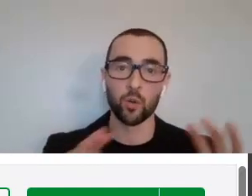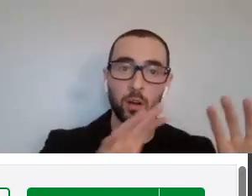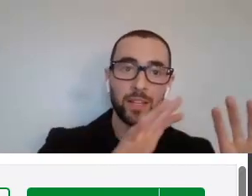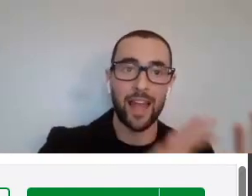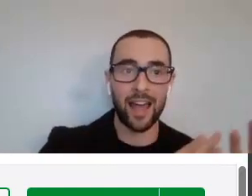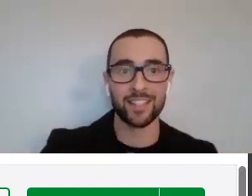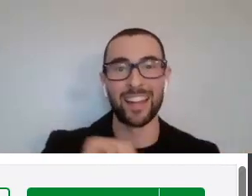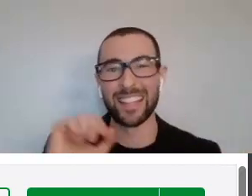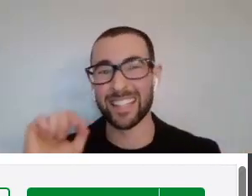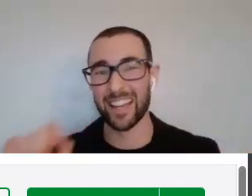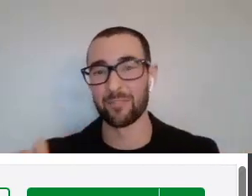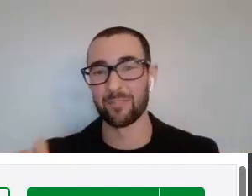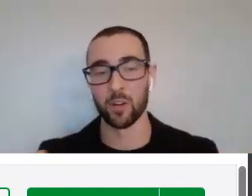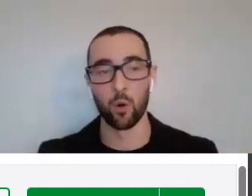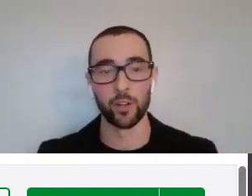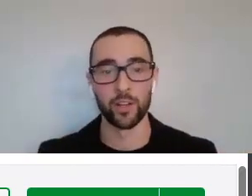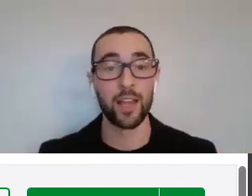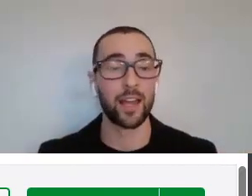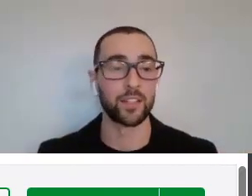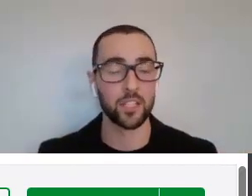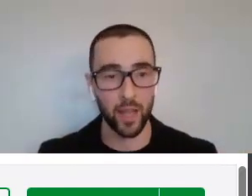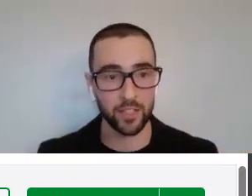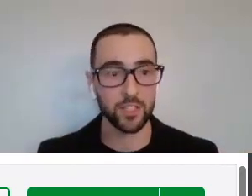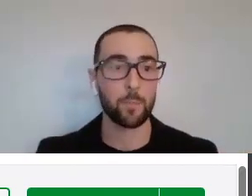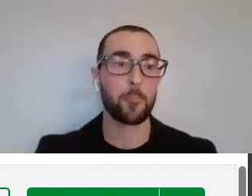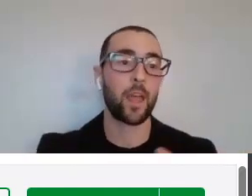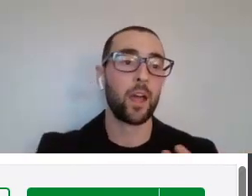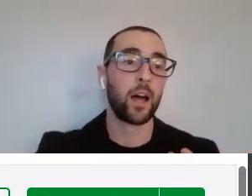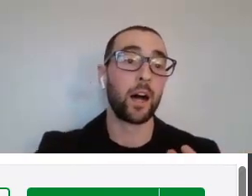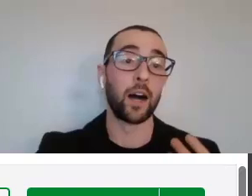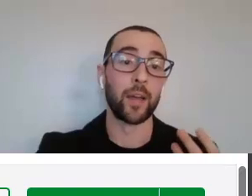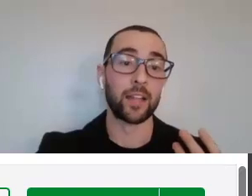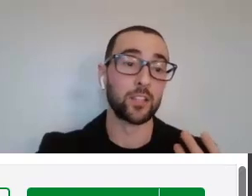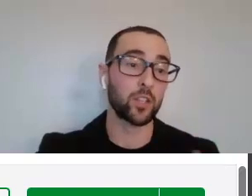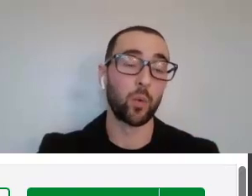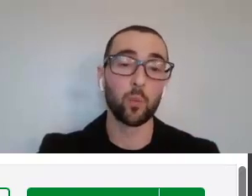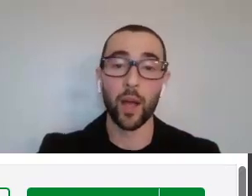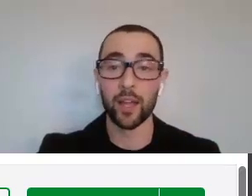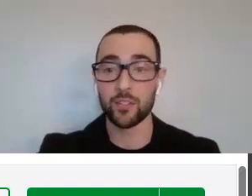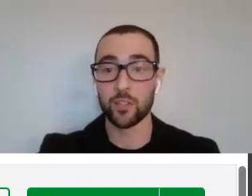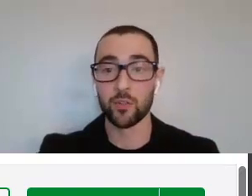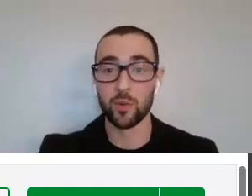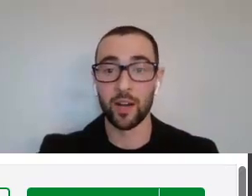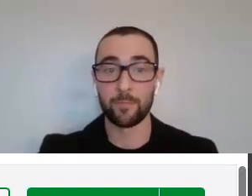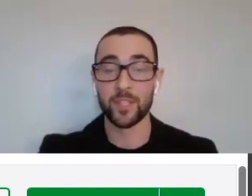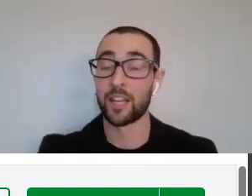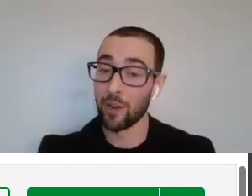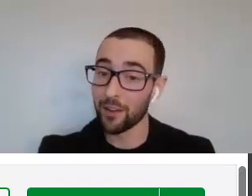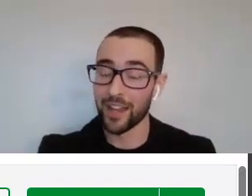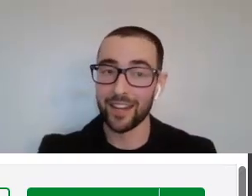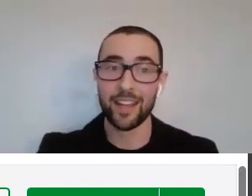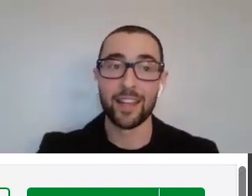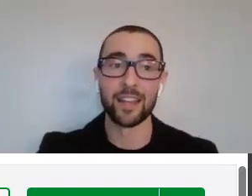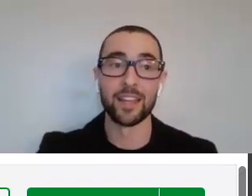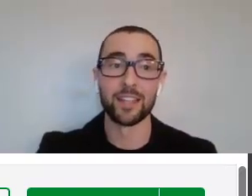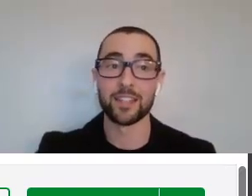it's showing up as an asset instead of being recorded as an expense. And so one way to get